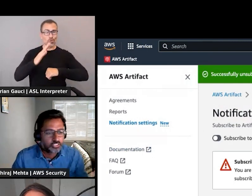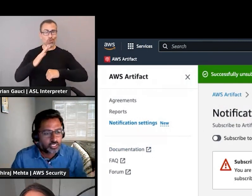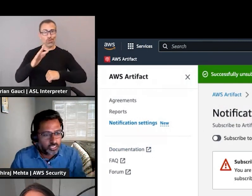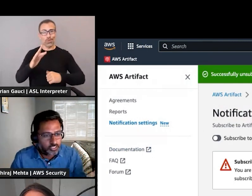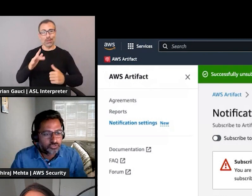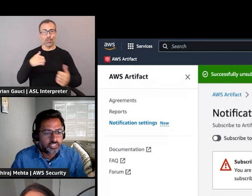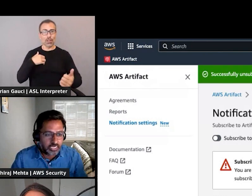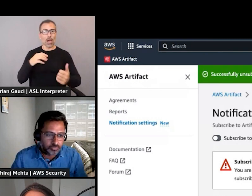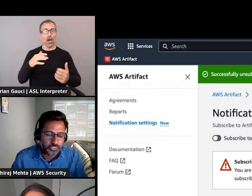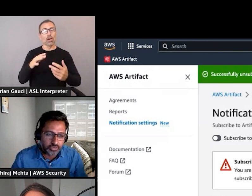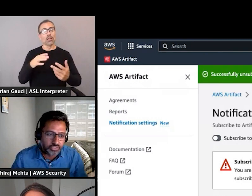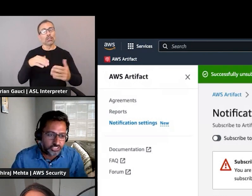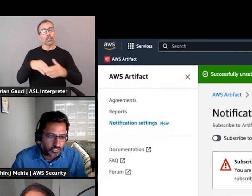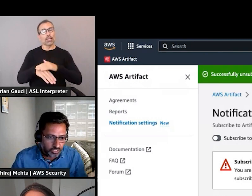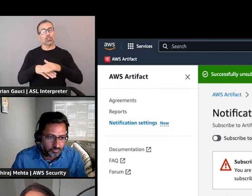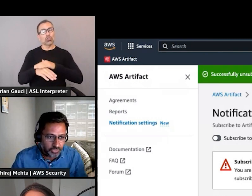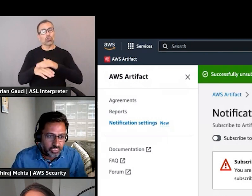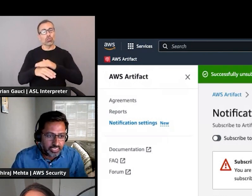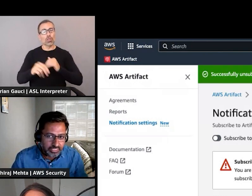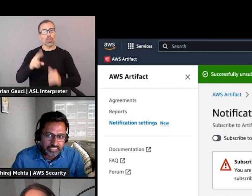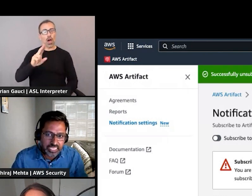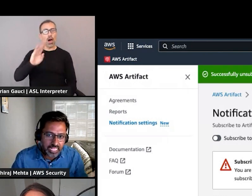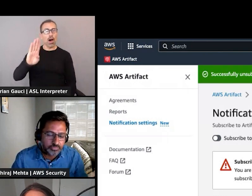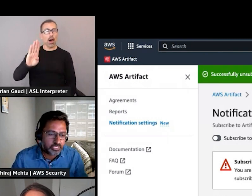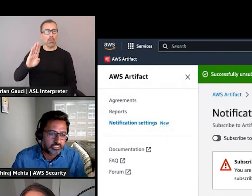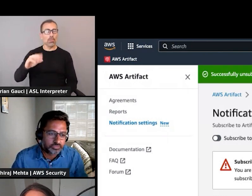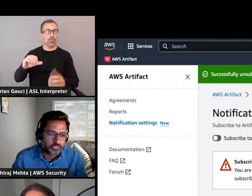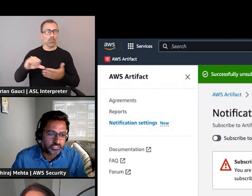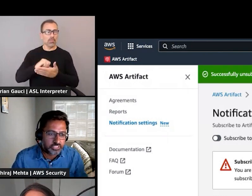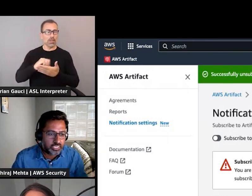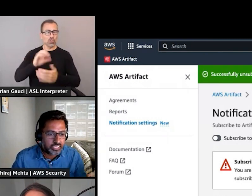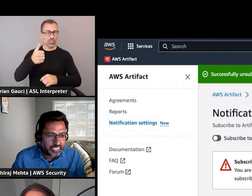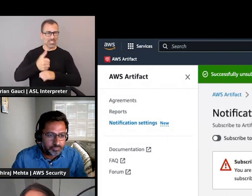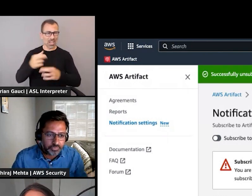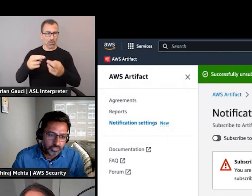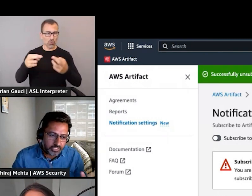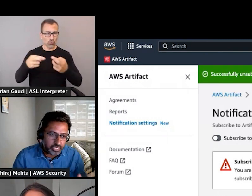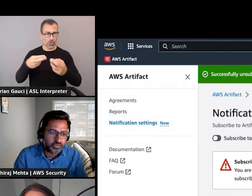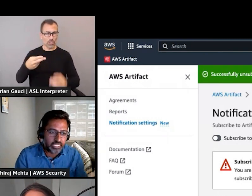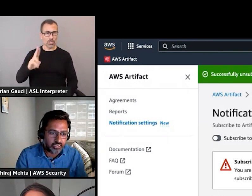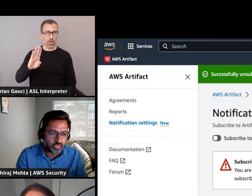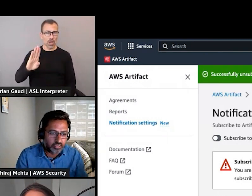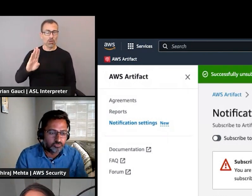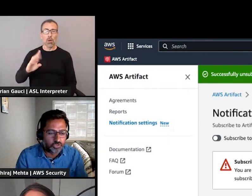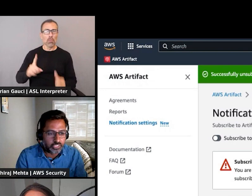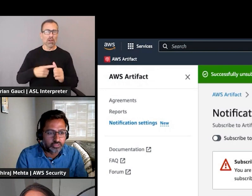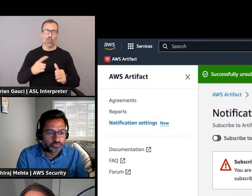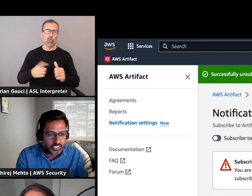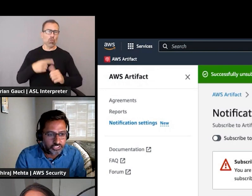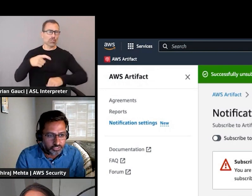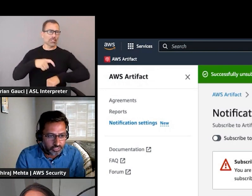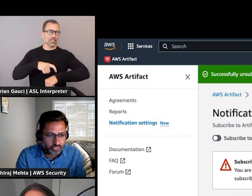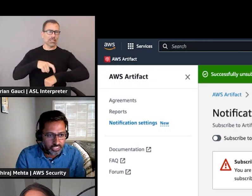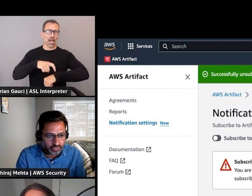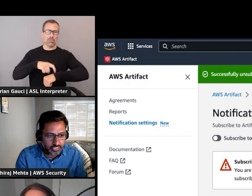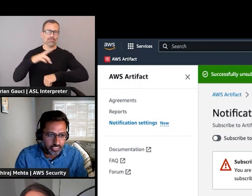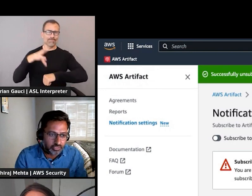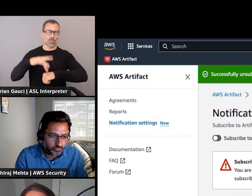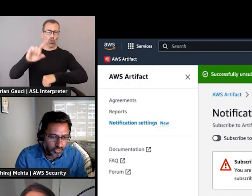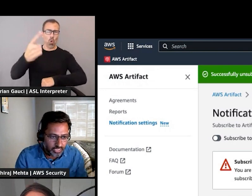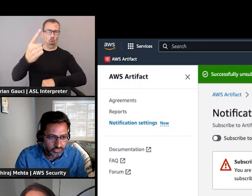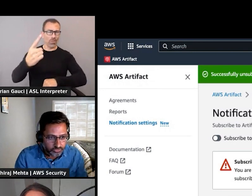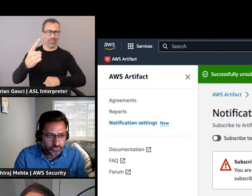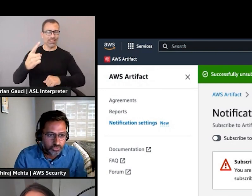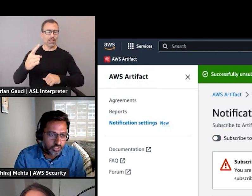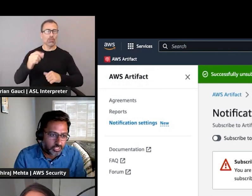page to set up their region hub. This helps customers keep their data within the region that